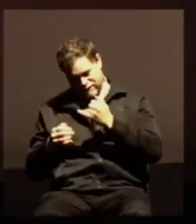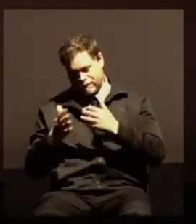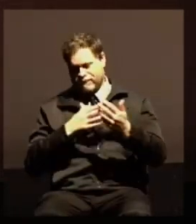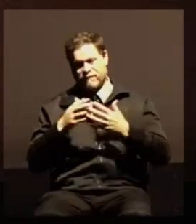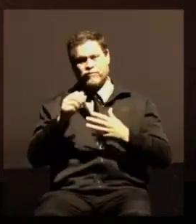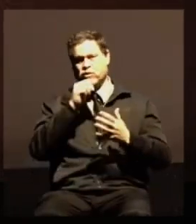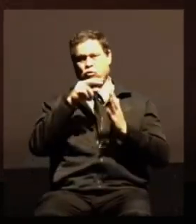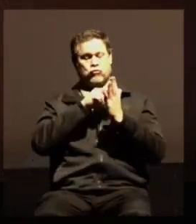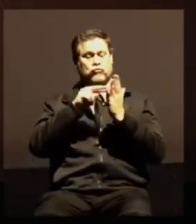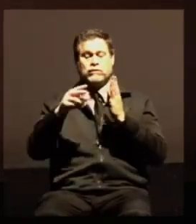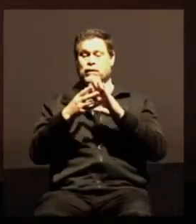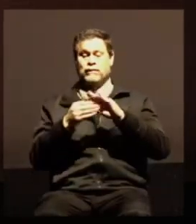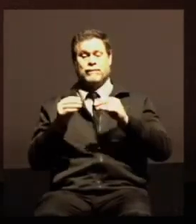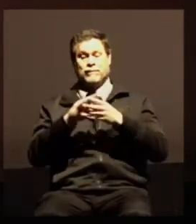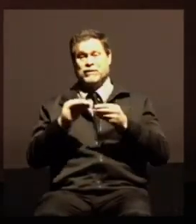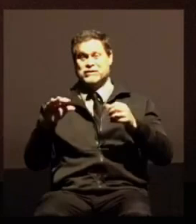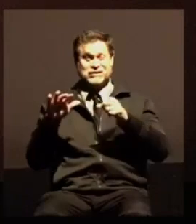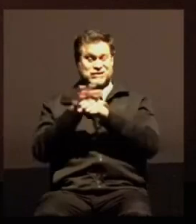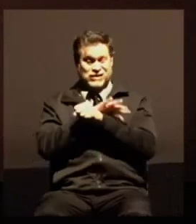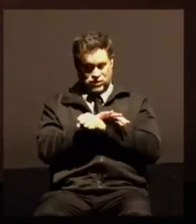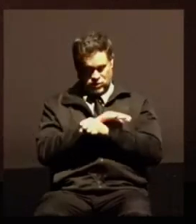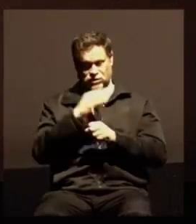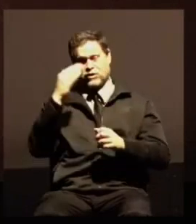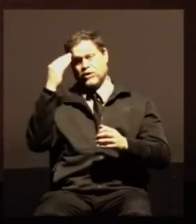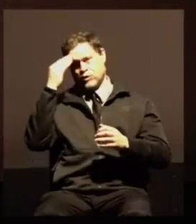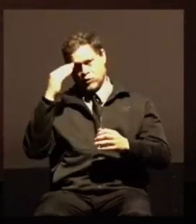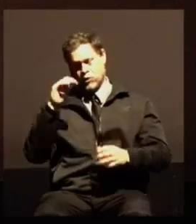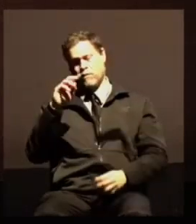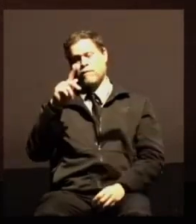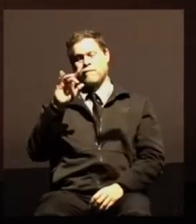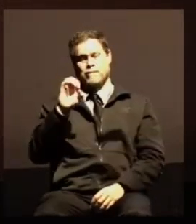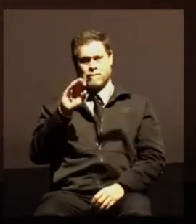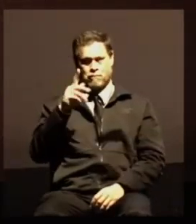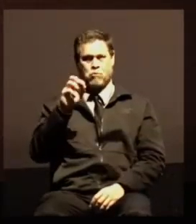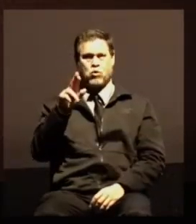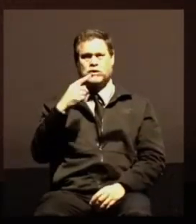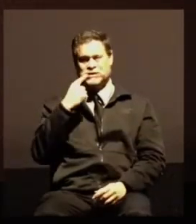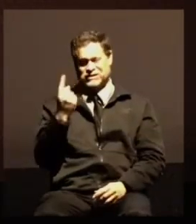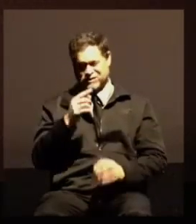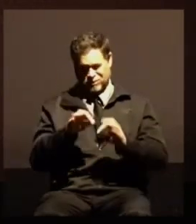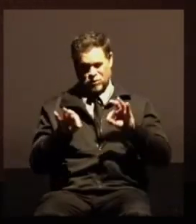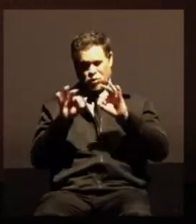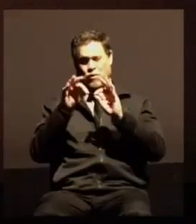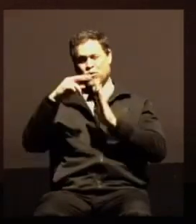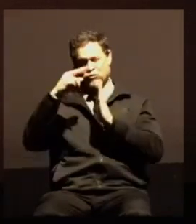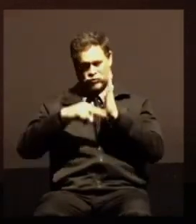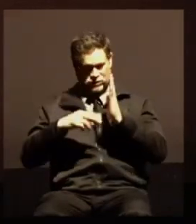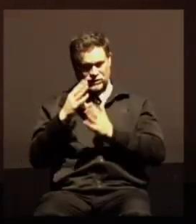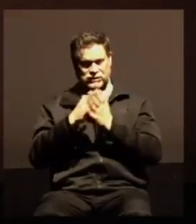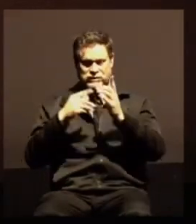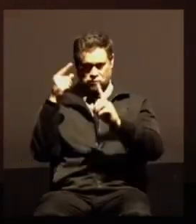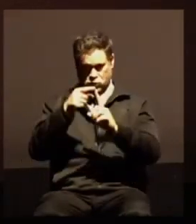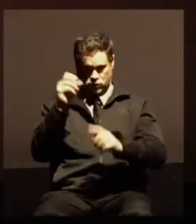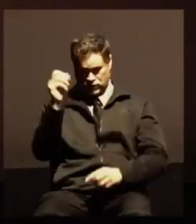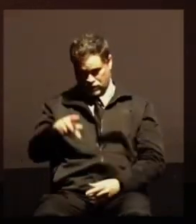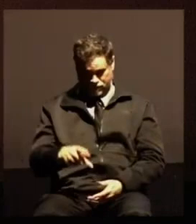they don't read my message in its entirety, they know, okay, well, Mike Barker said something important, so I'm going to read it at some point,